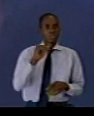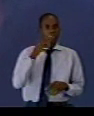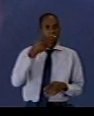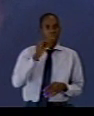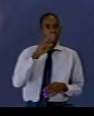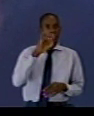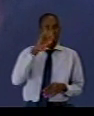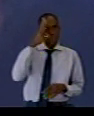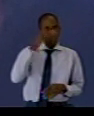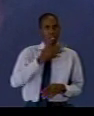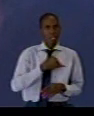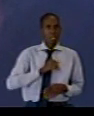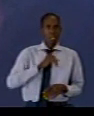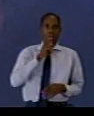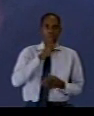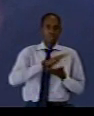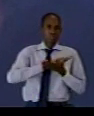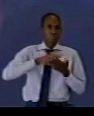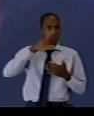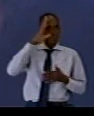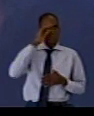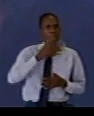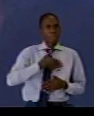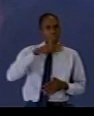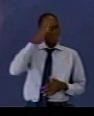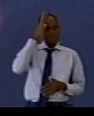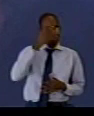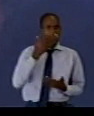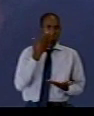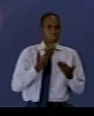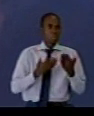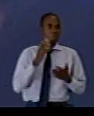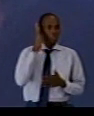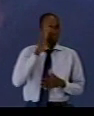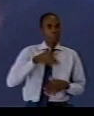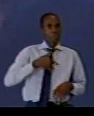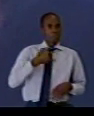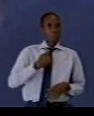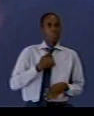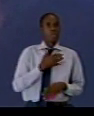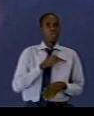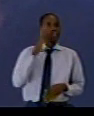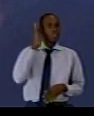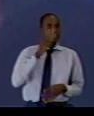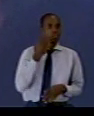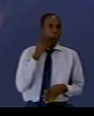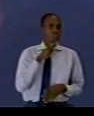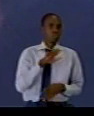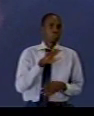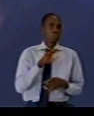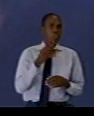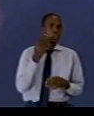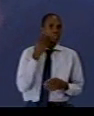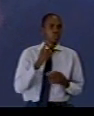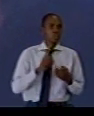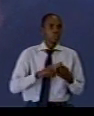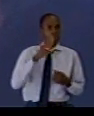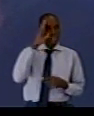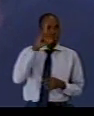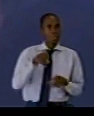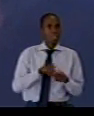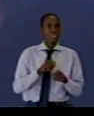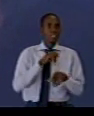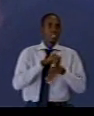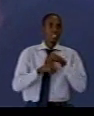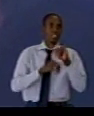will feel me, and I shall seem to him as a deceiver, and I shall bring a curse upon me and not a blessing. And